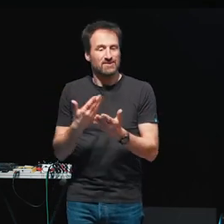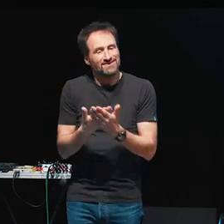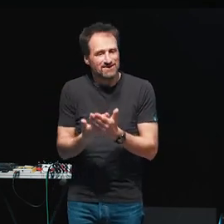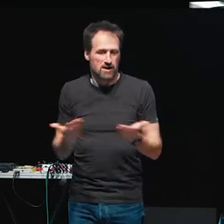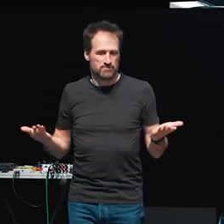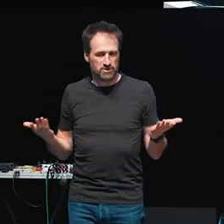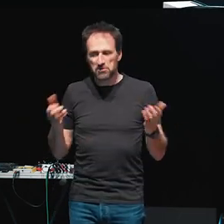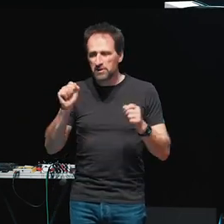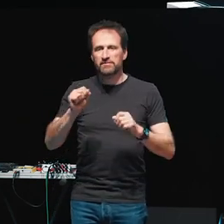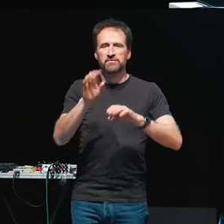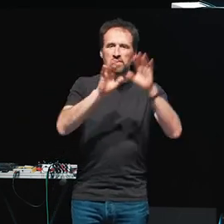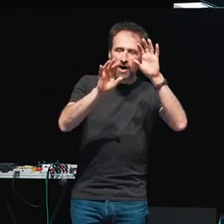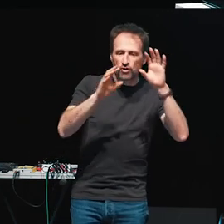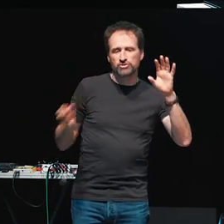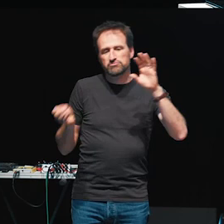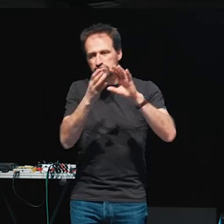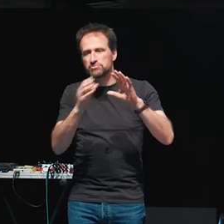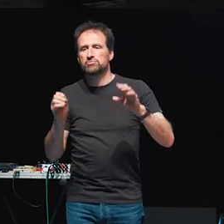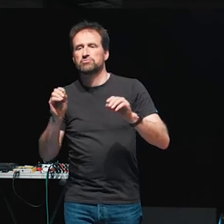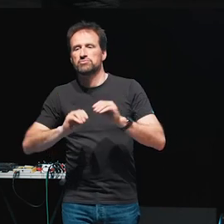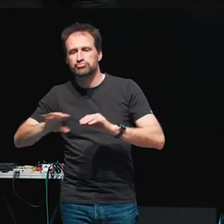And then, of course, there is scalability.